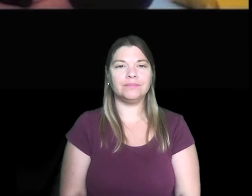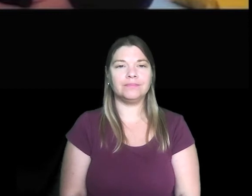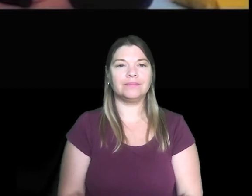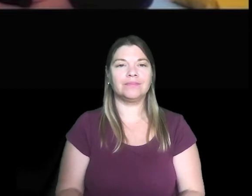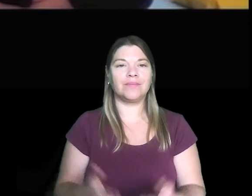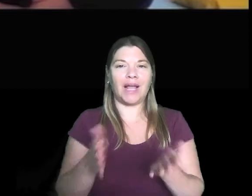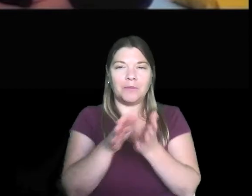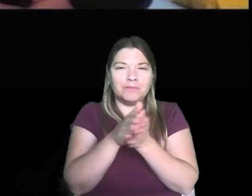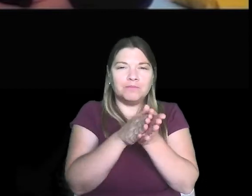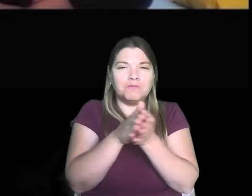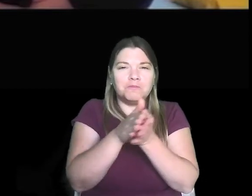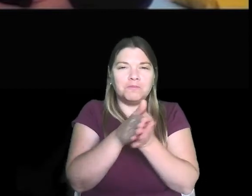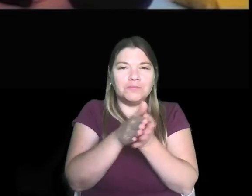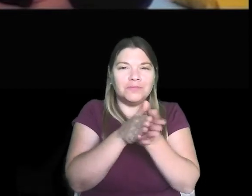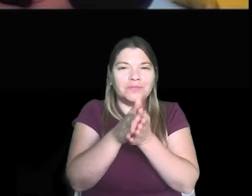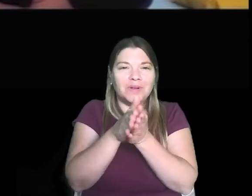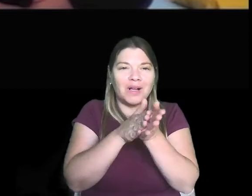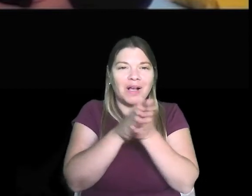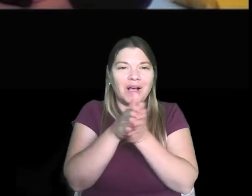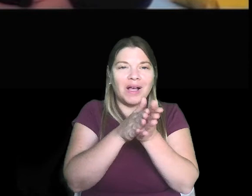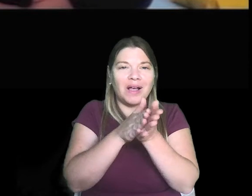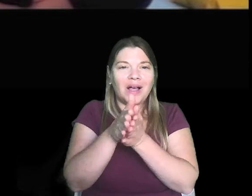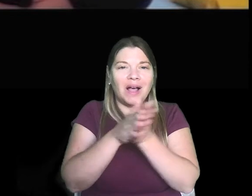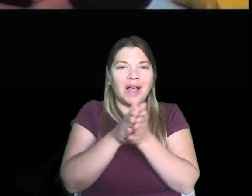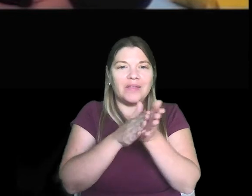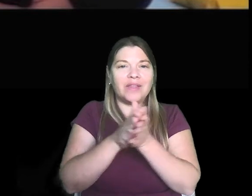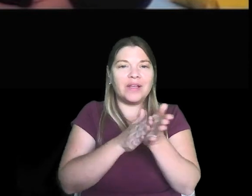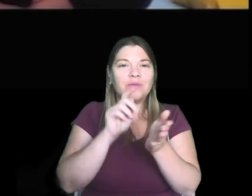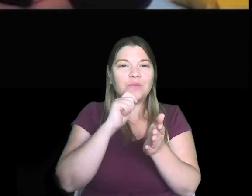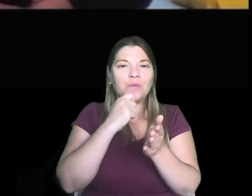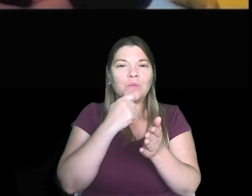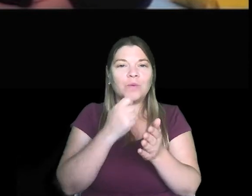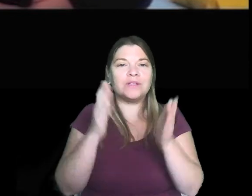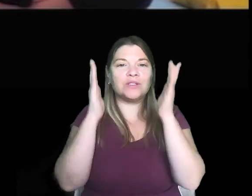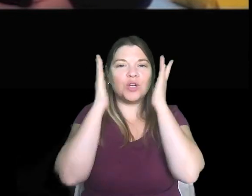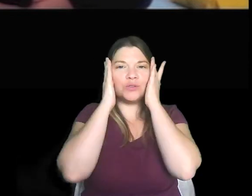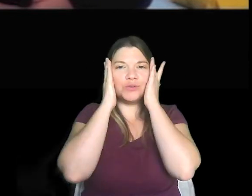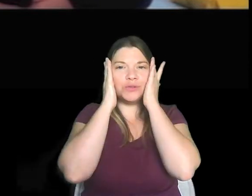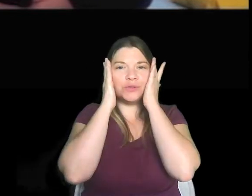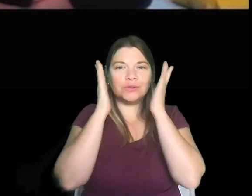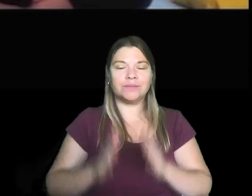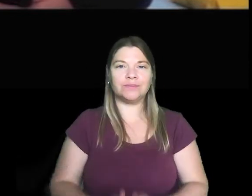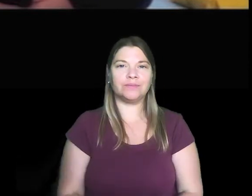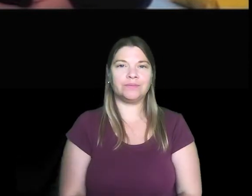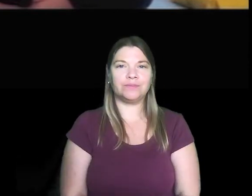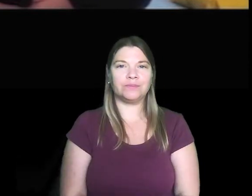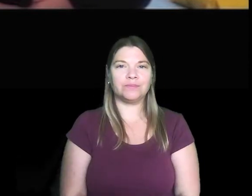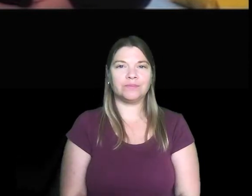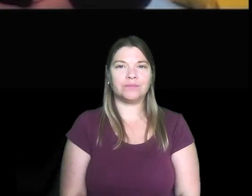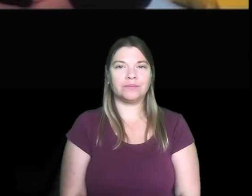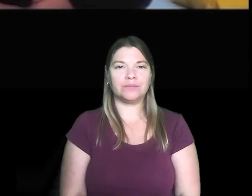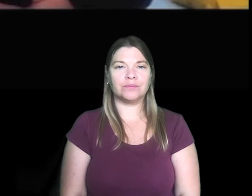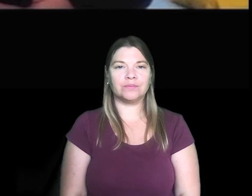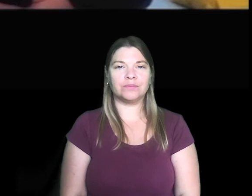Now take this heat to your head. They take their hands to their faces, hovering the palms over